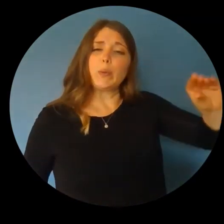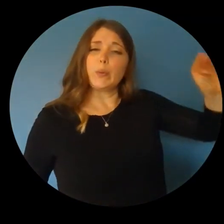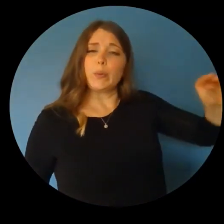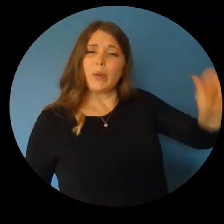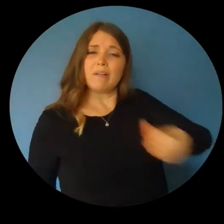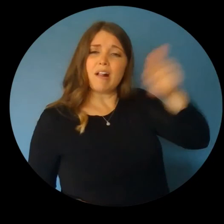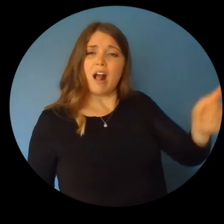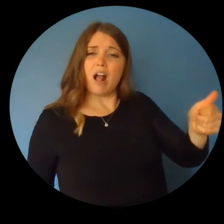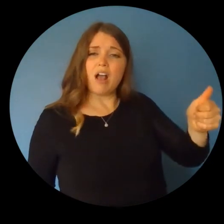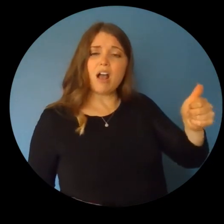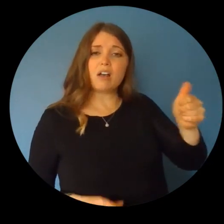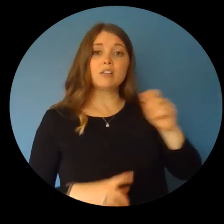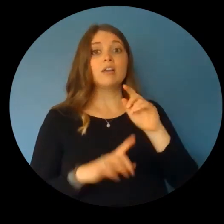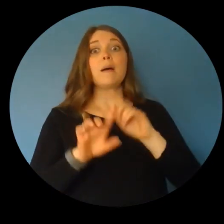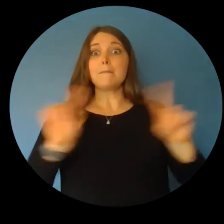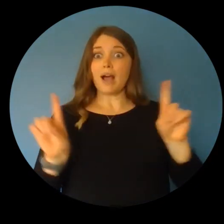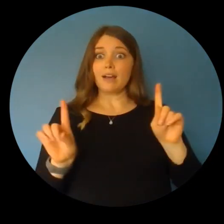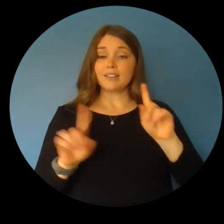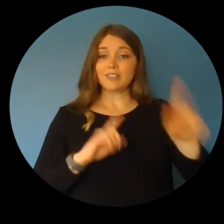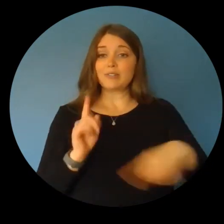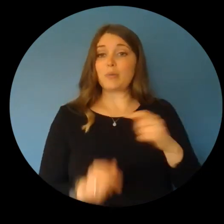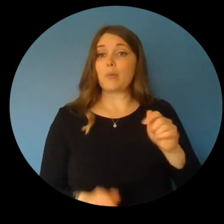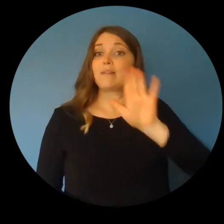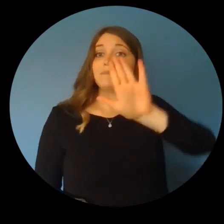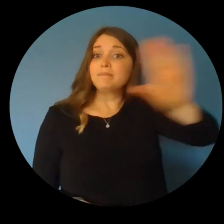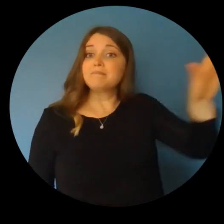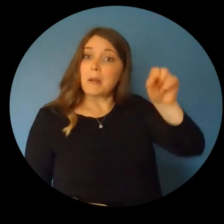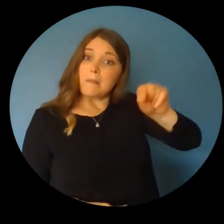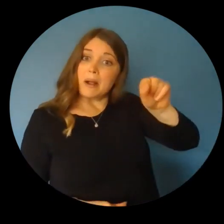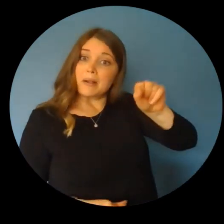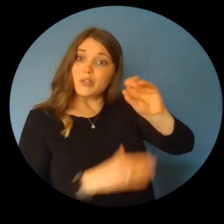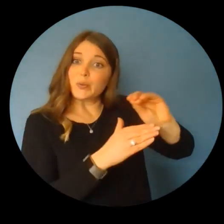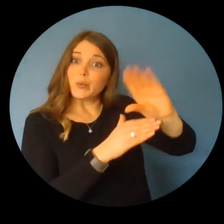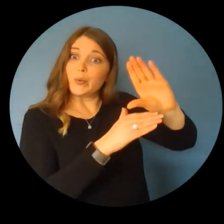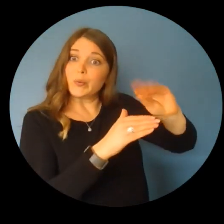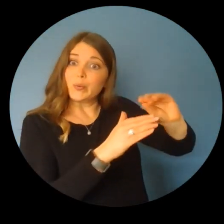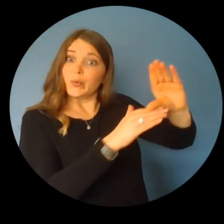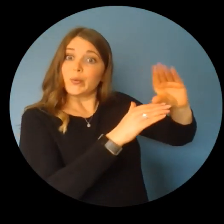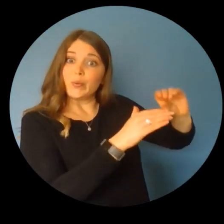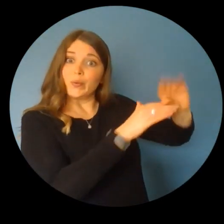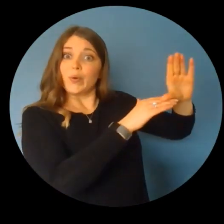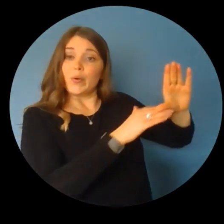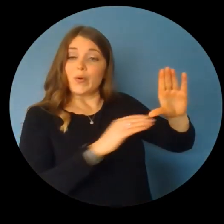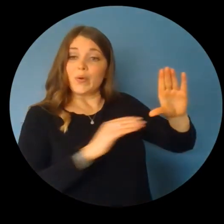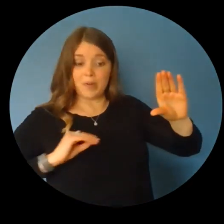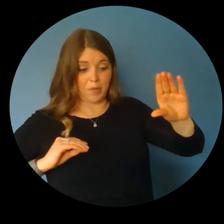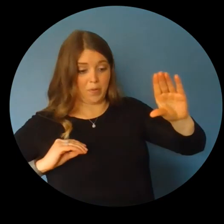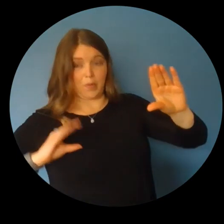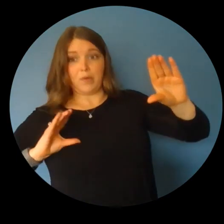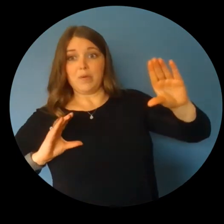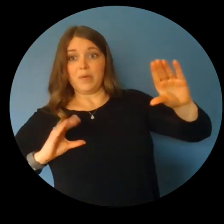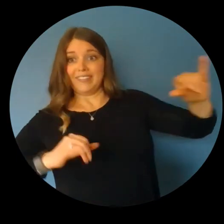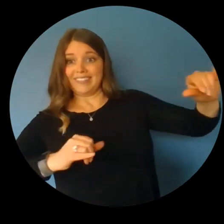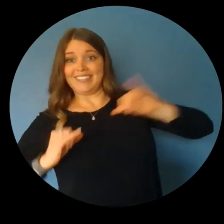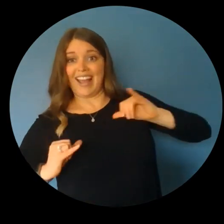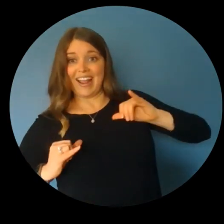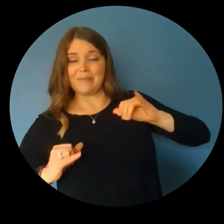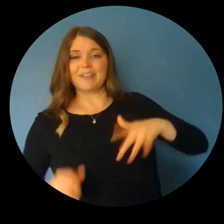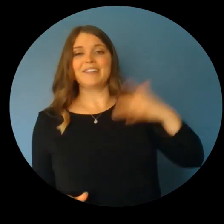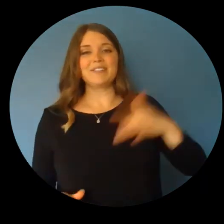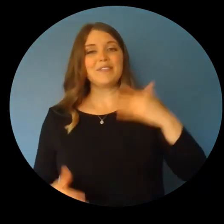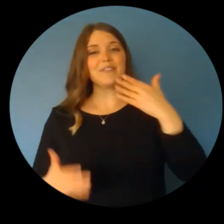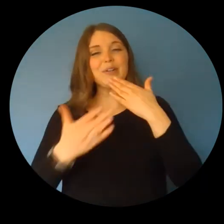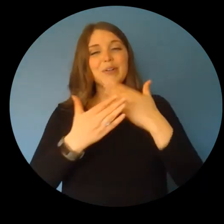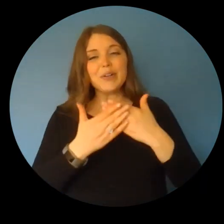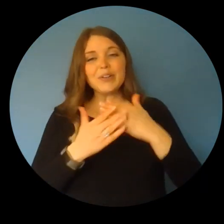what? When you fill someone else's bucket, you fill your own bucket too. You feel good when you